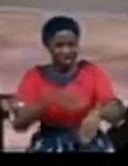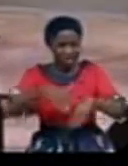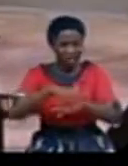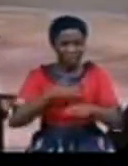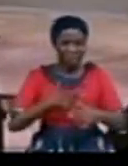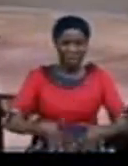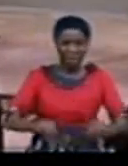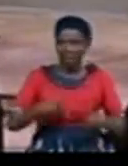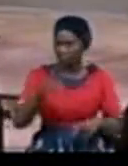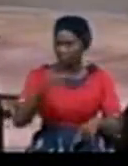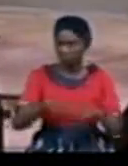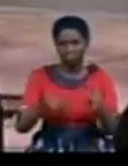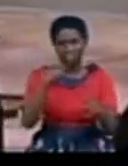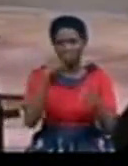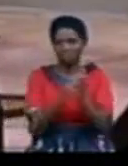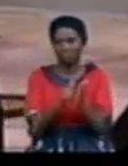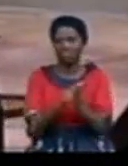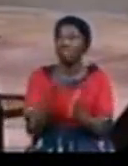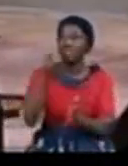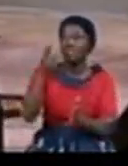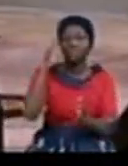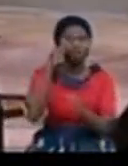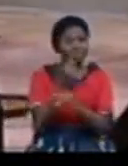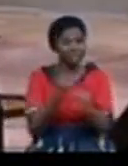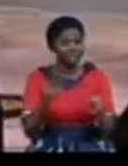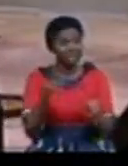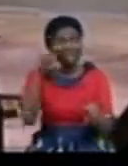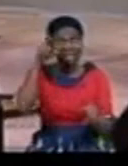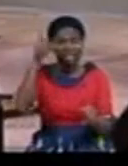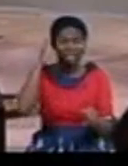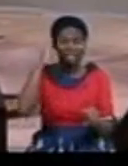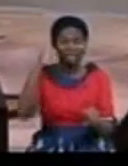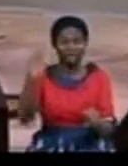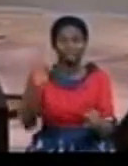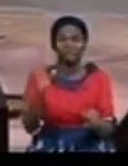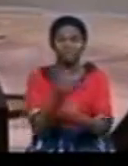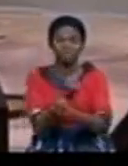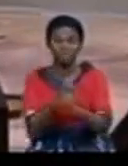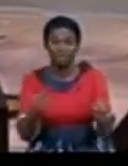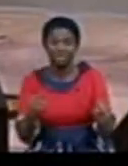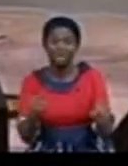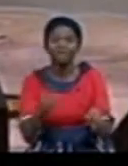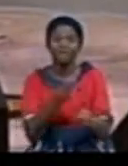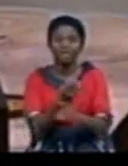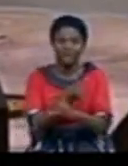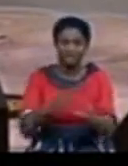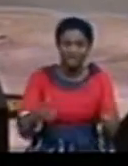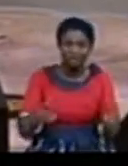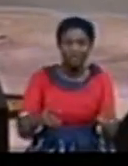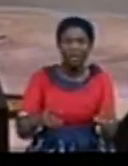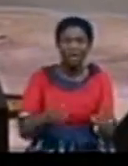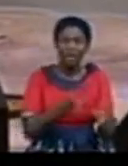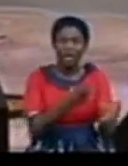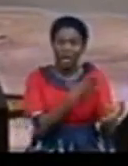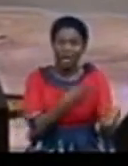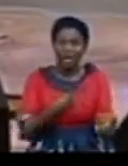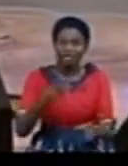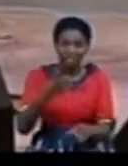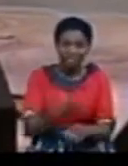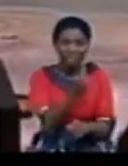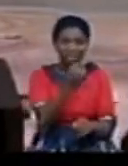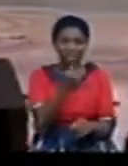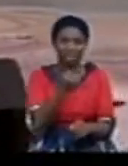will save, he will rescue, he will deliver, he will take out his people